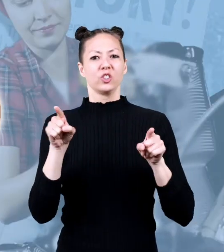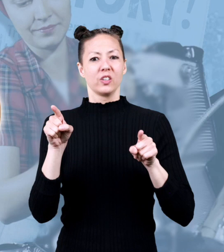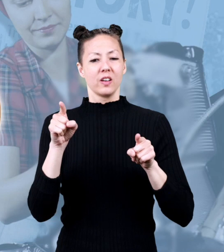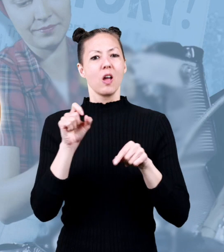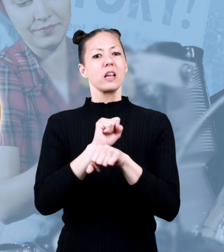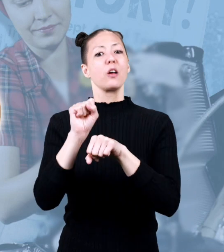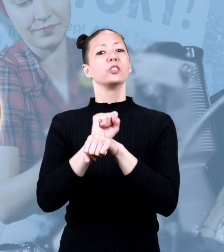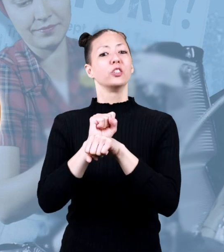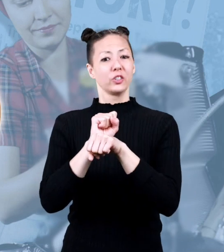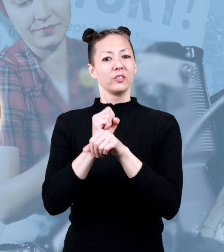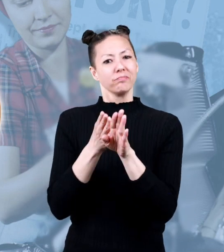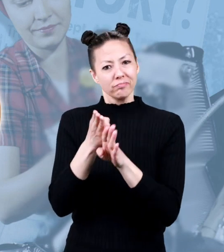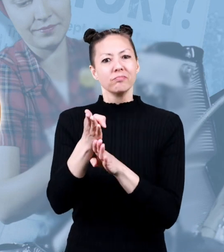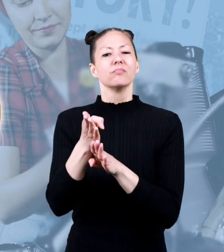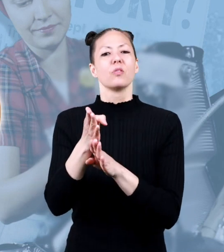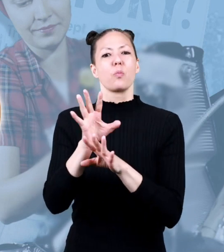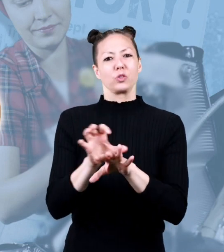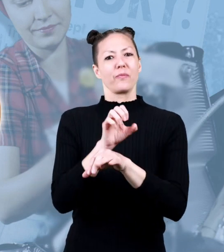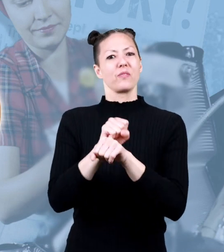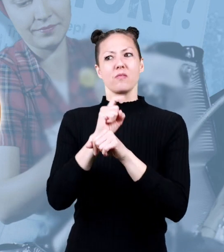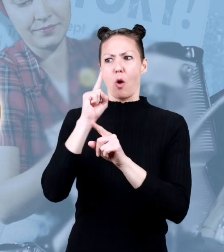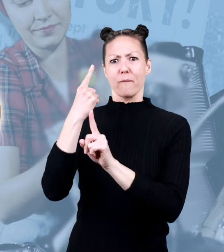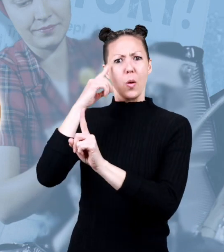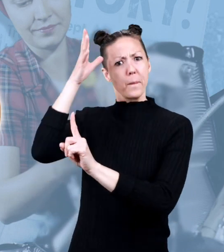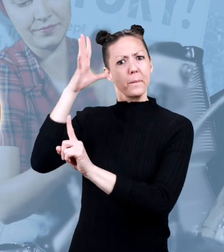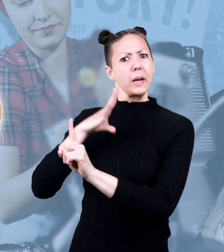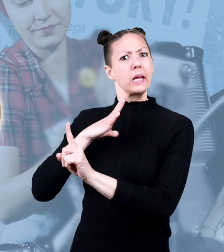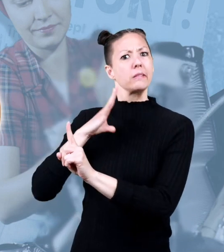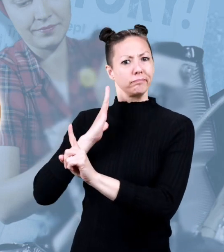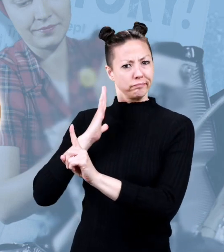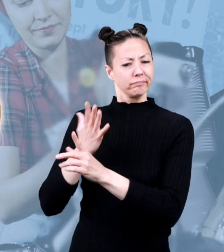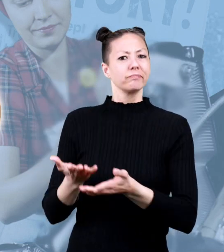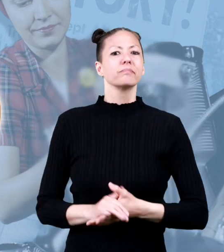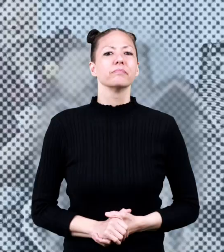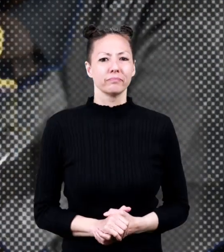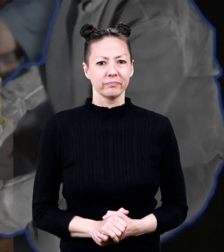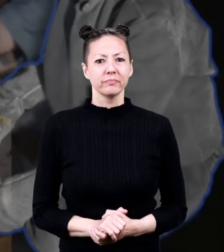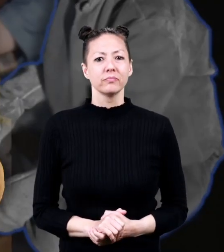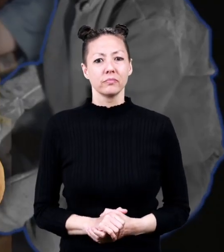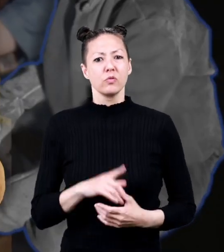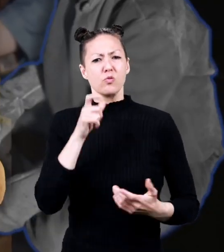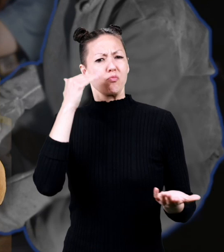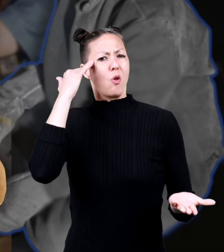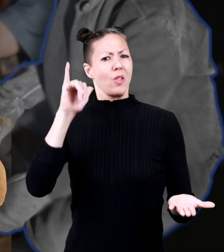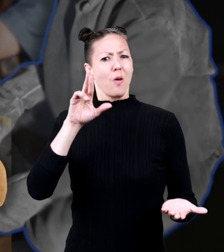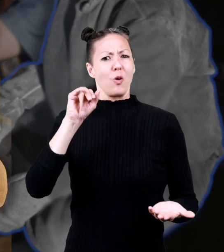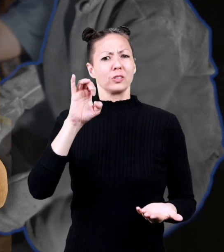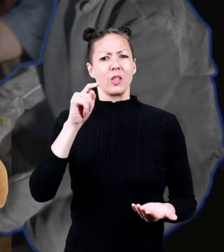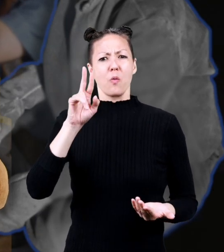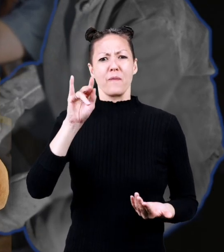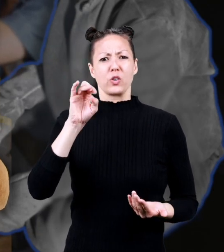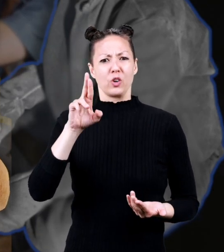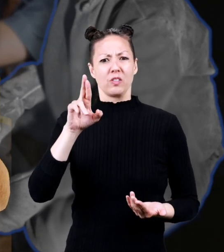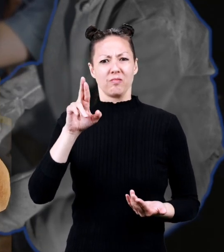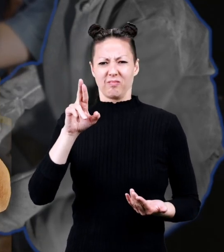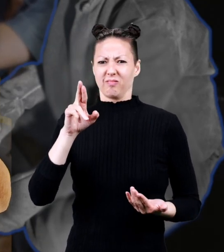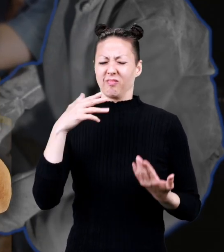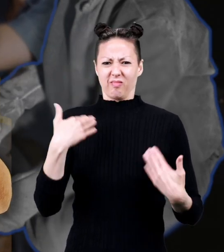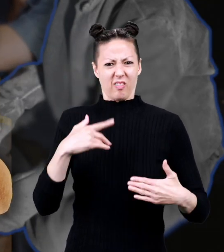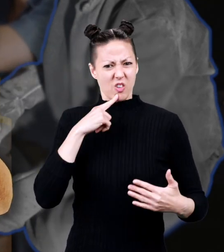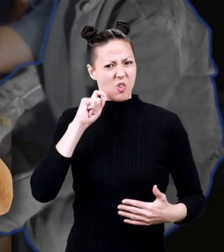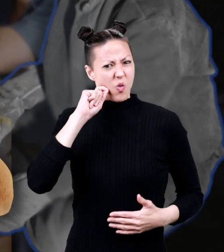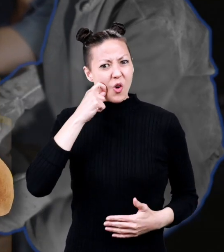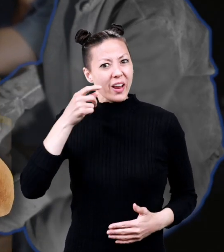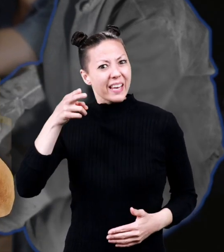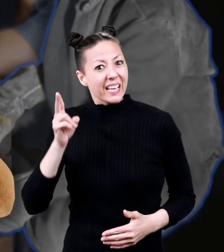consider careers that had previously been reserved only for men. Who knew that Rosie the Riveter had such a